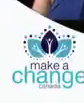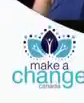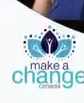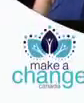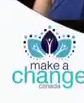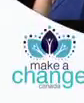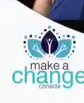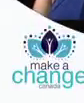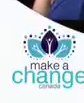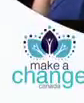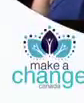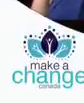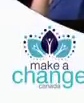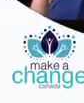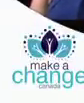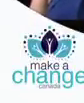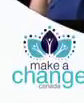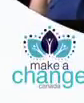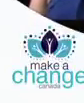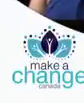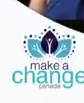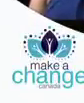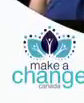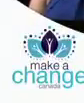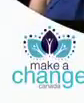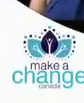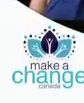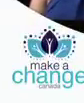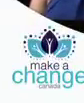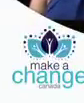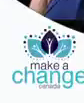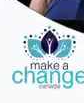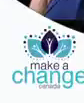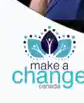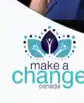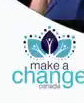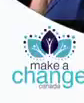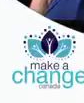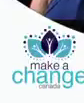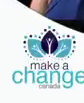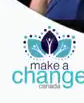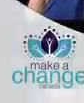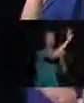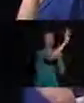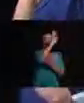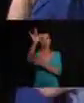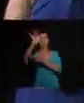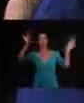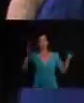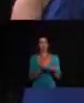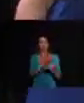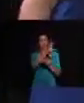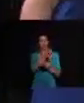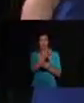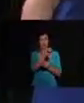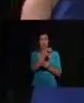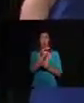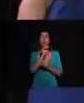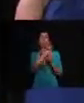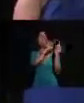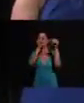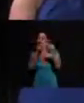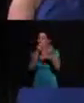tonight CIBC will be matching all your donations, so please give freely and help someone make a change. Anne-Marie? Thank you so much, Jenna.